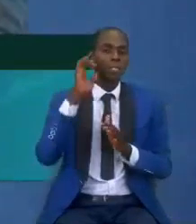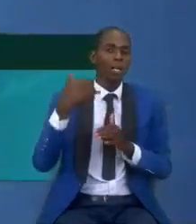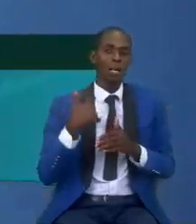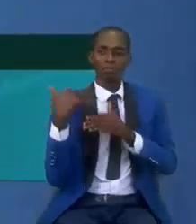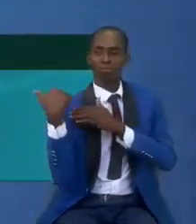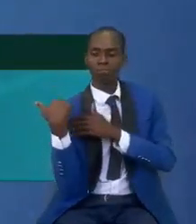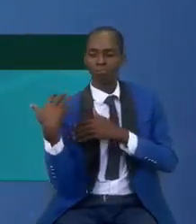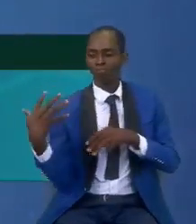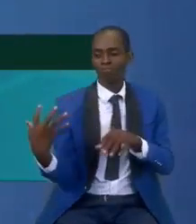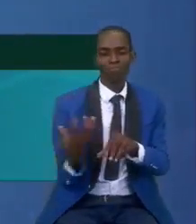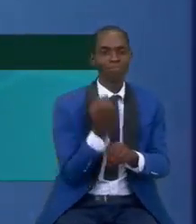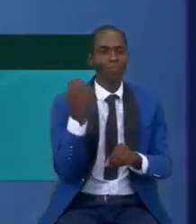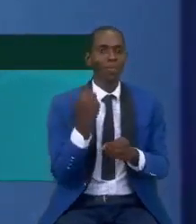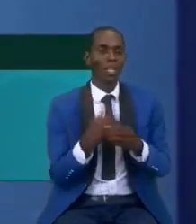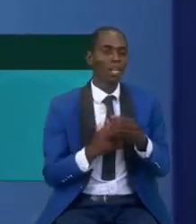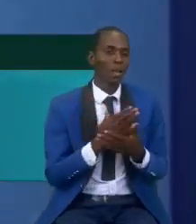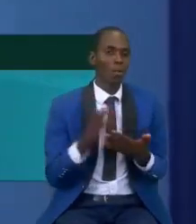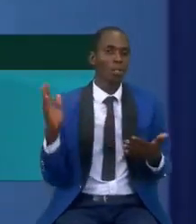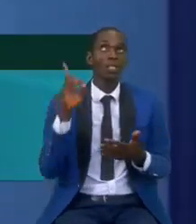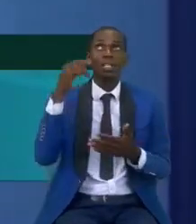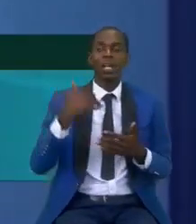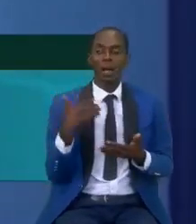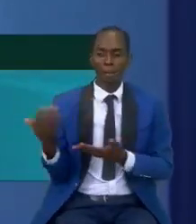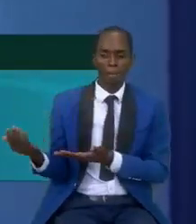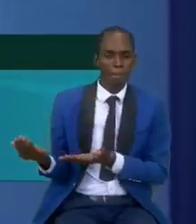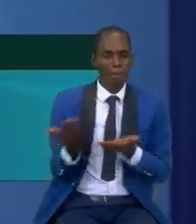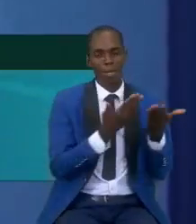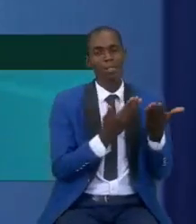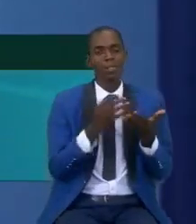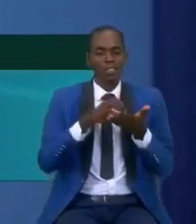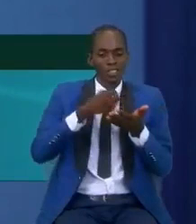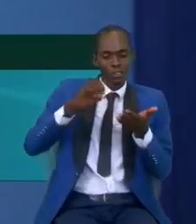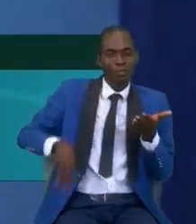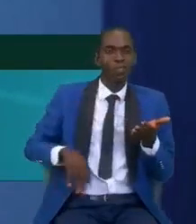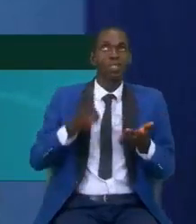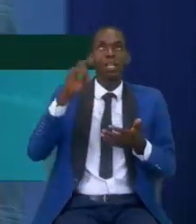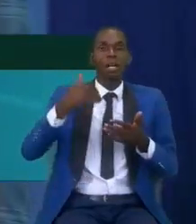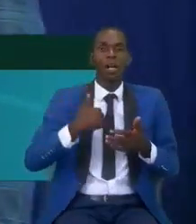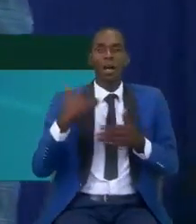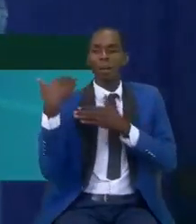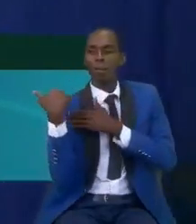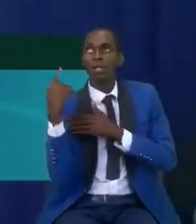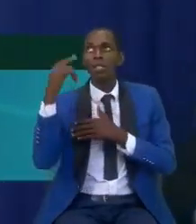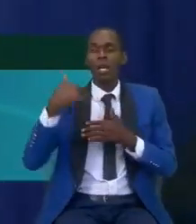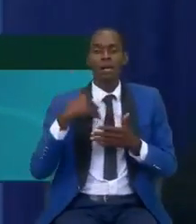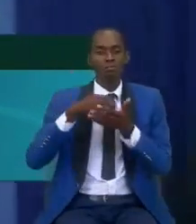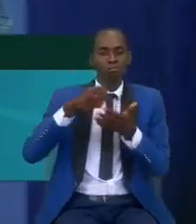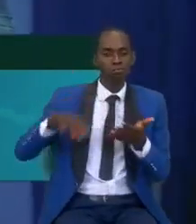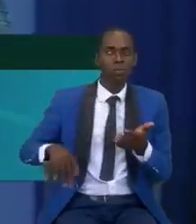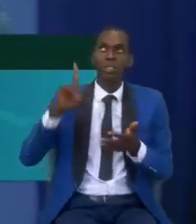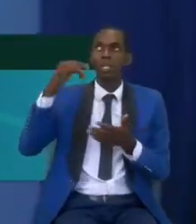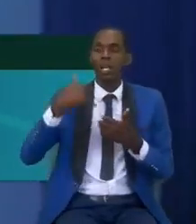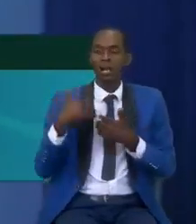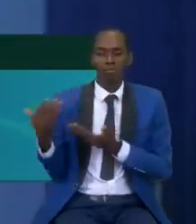He has borne, he has removed, he has carried our griefs and carried